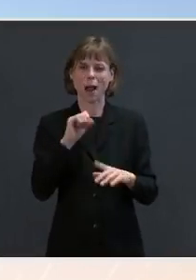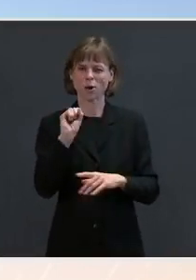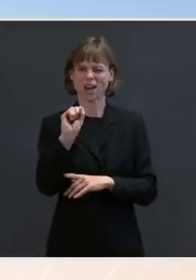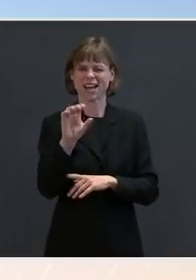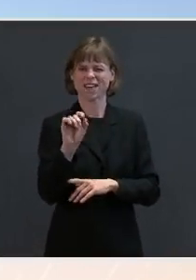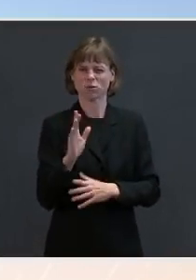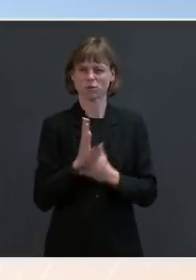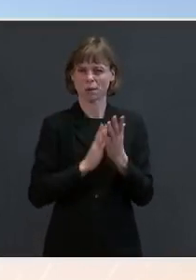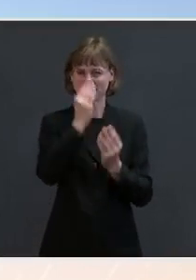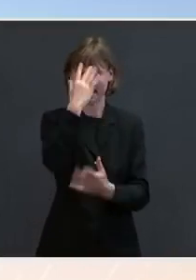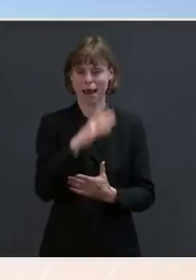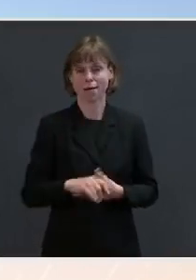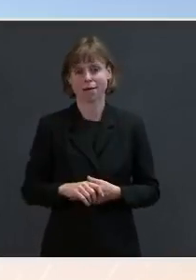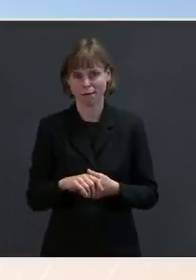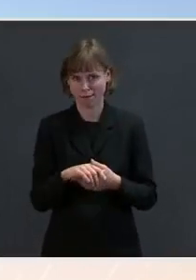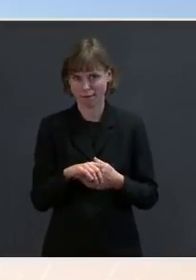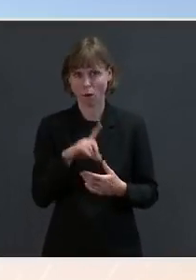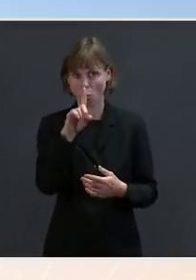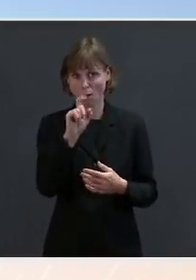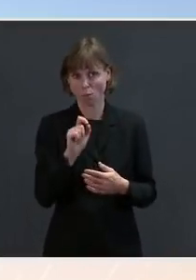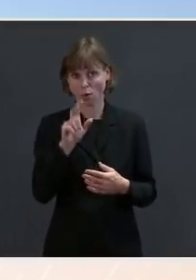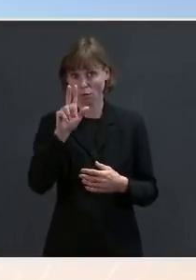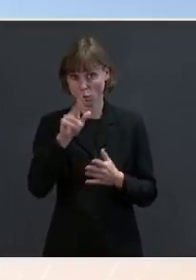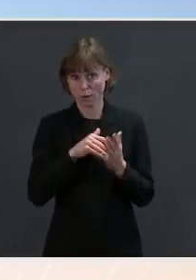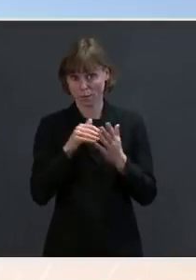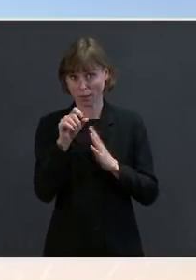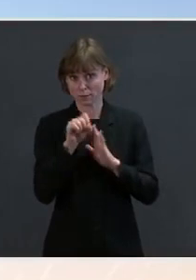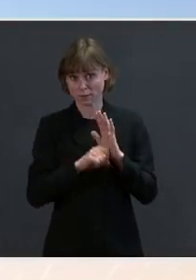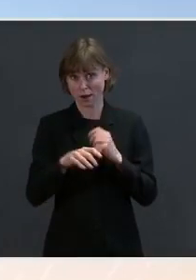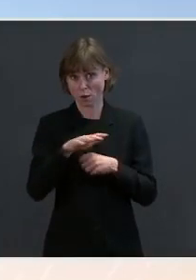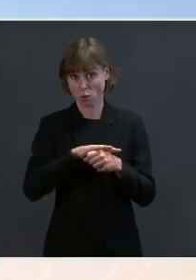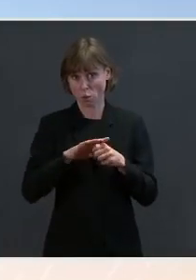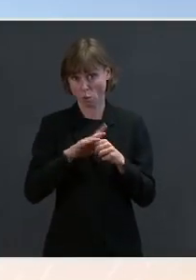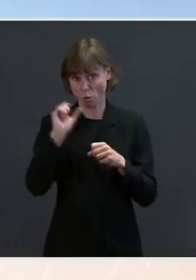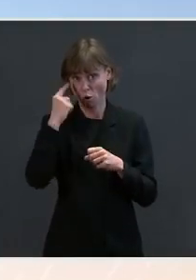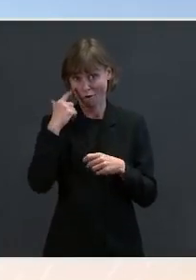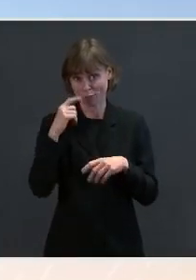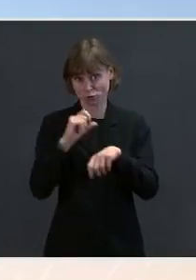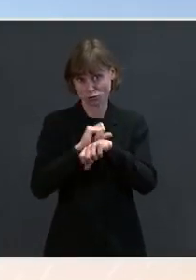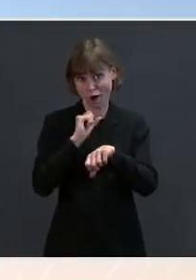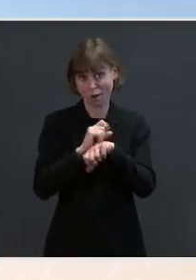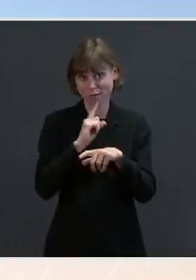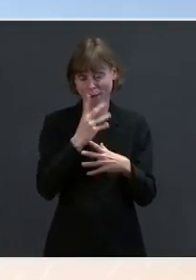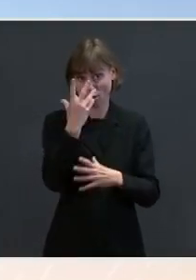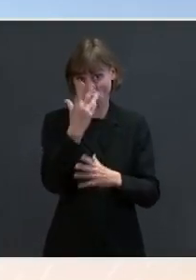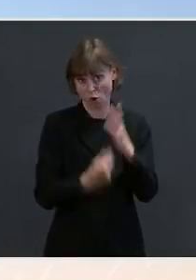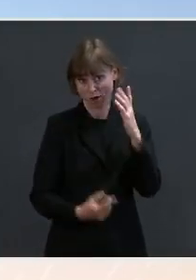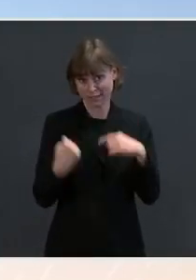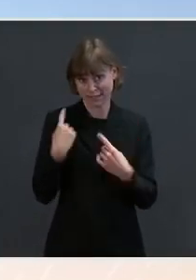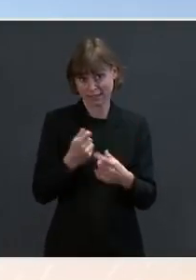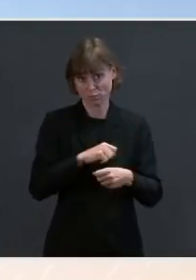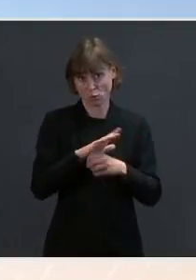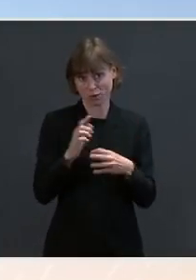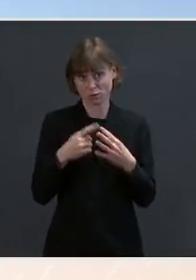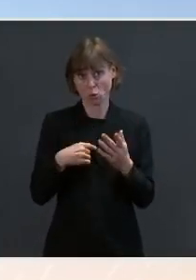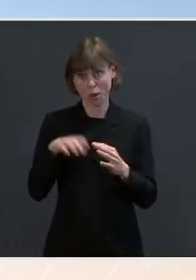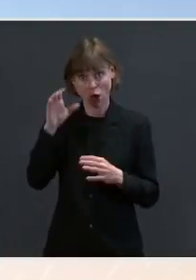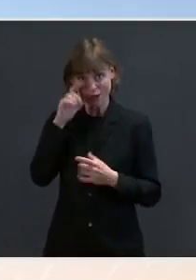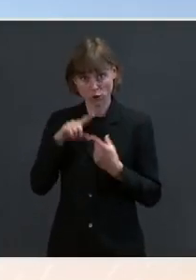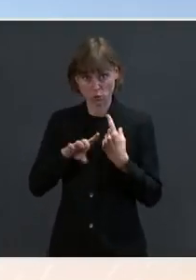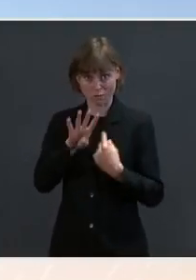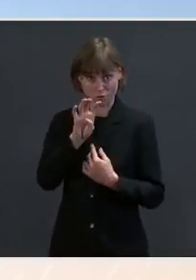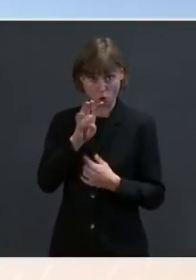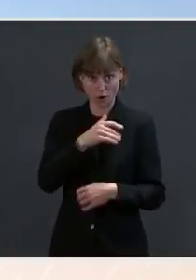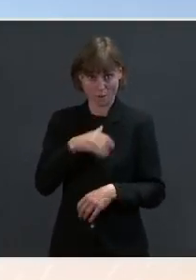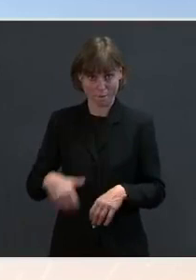1.3 million state and local government jobs have been lost since the beginning of the pandemic. The people we're listening to are the 400 mayors,